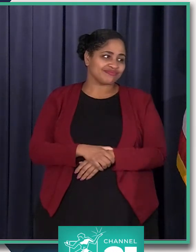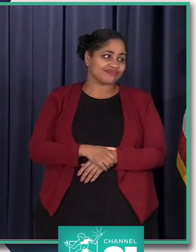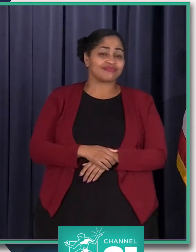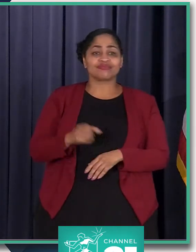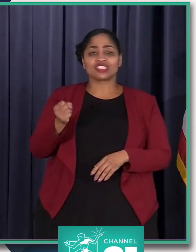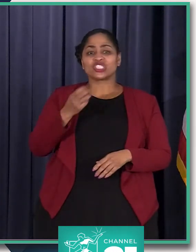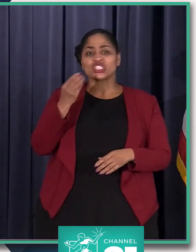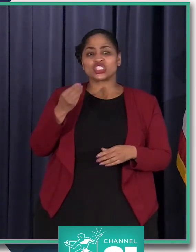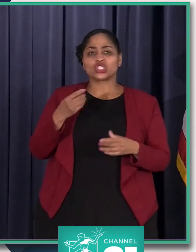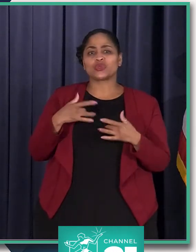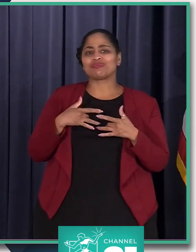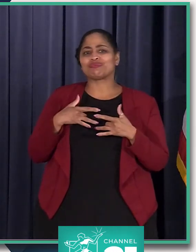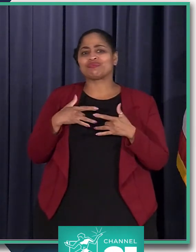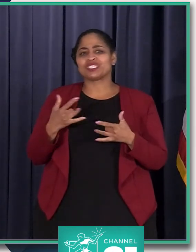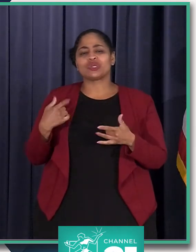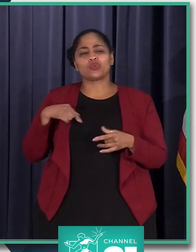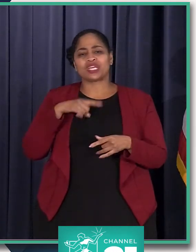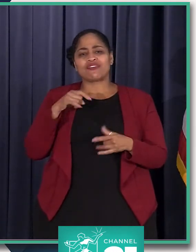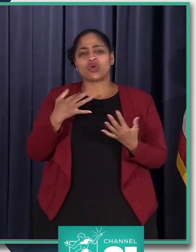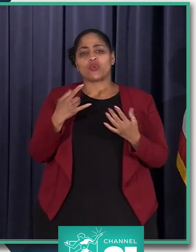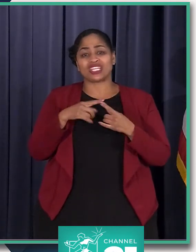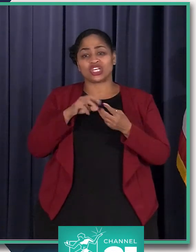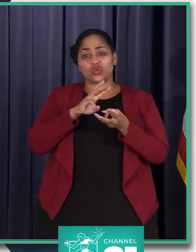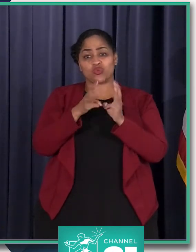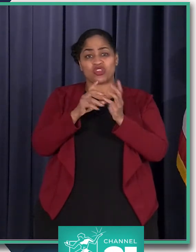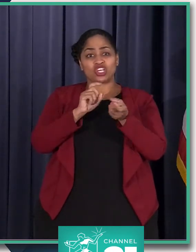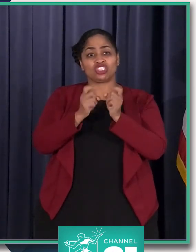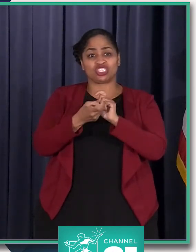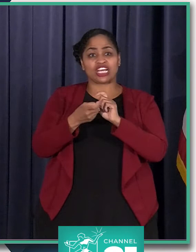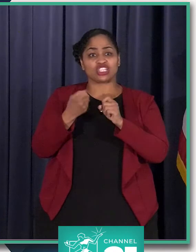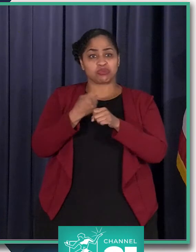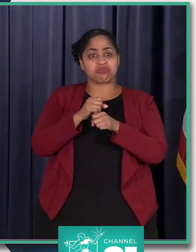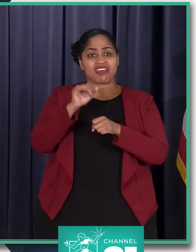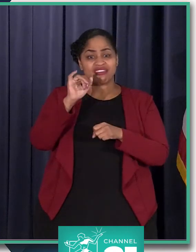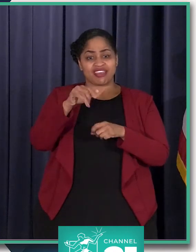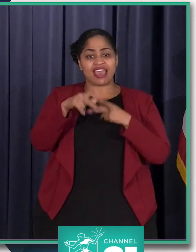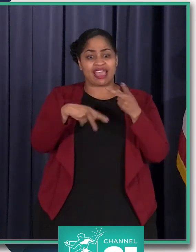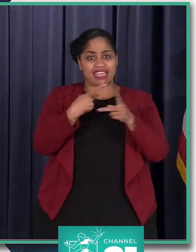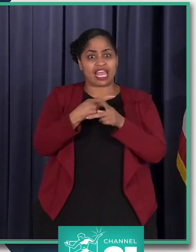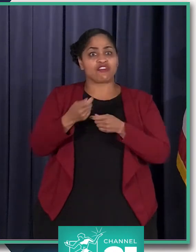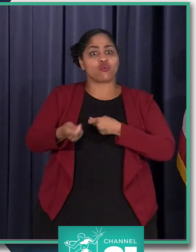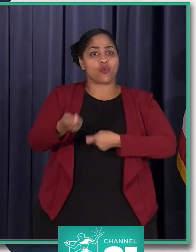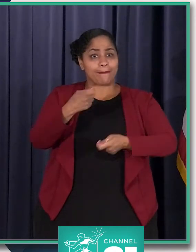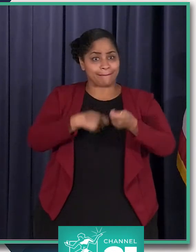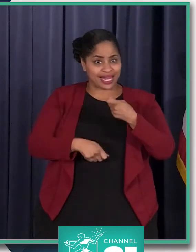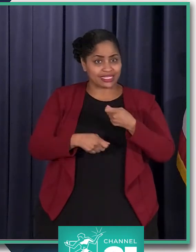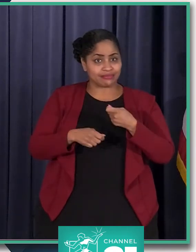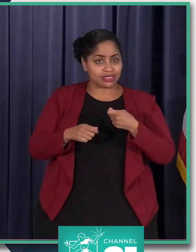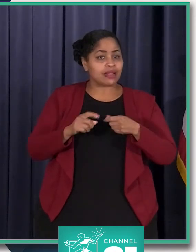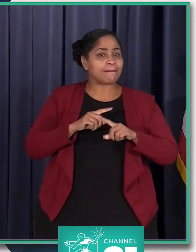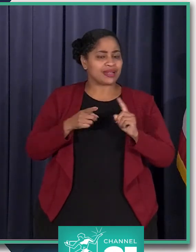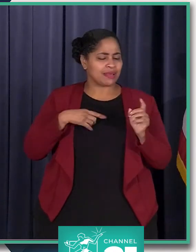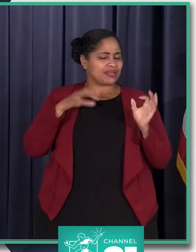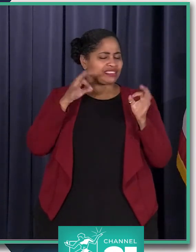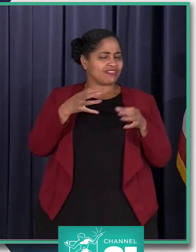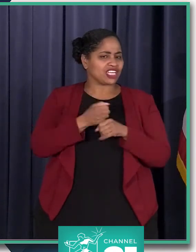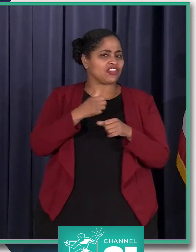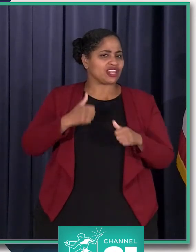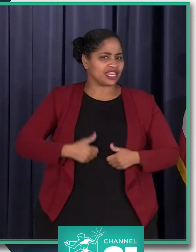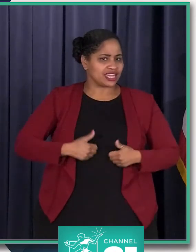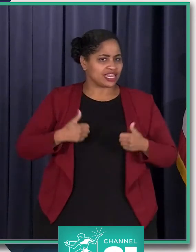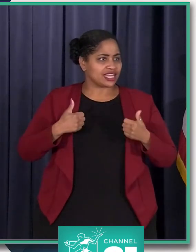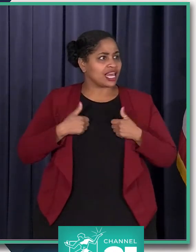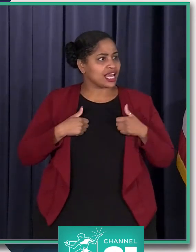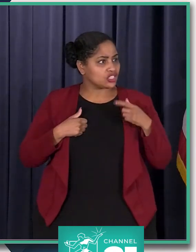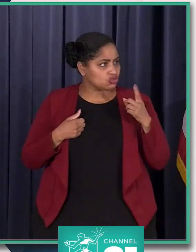So typically, we have to wait until the weather changes in order to make those replacements take place. But I will definitely get the address form